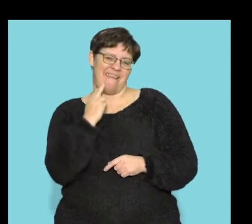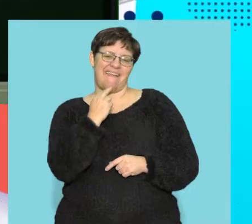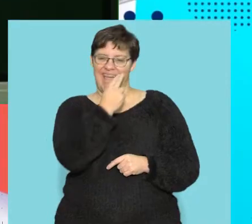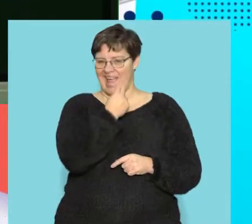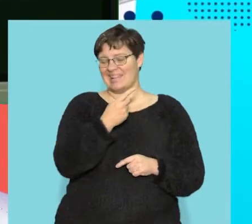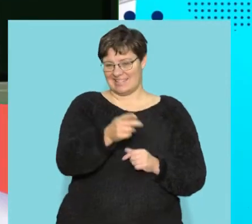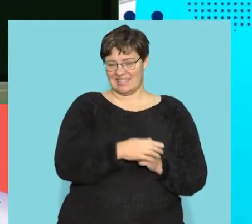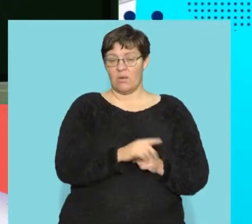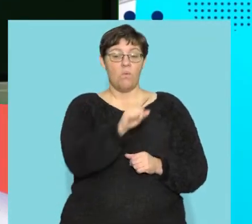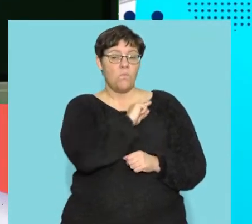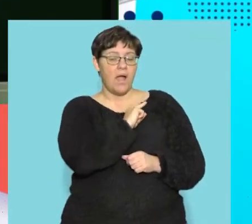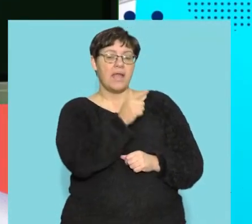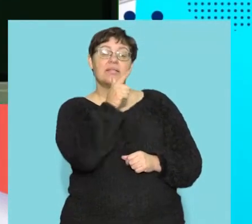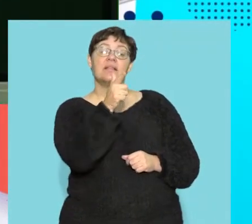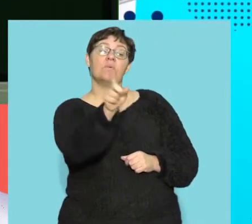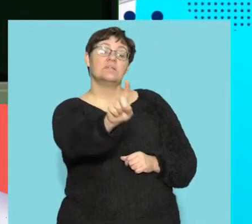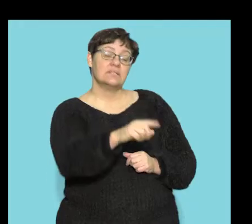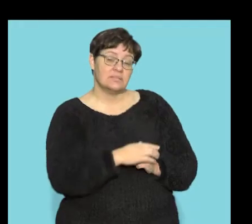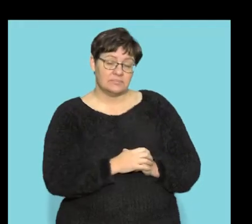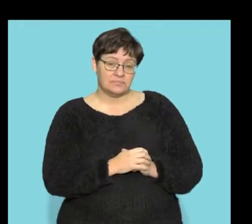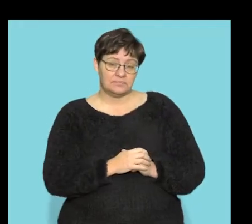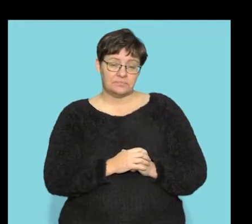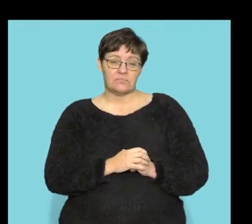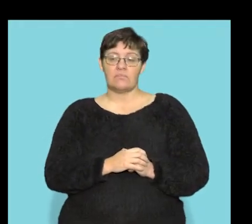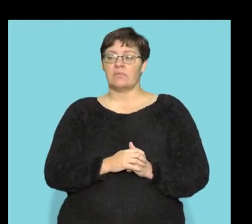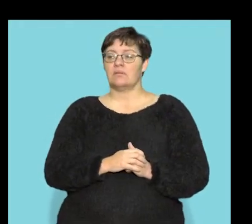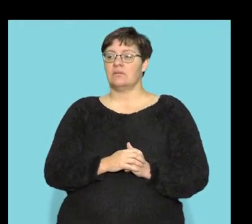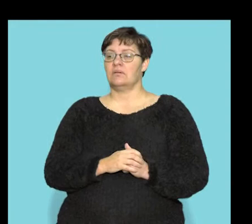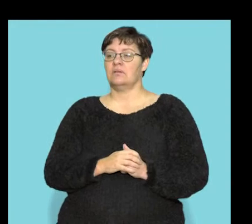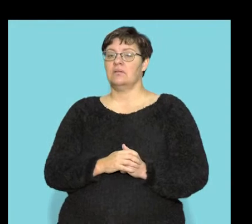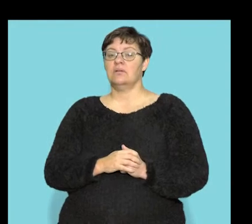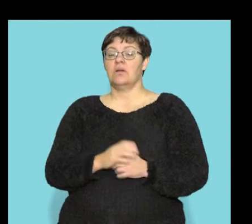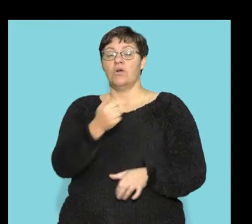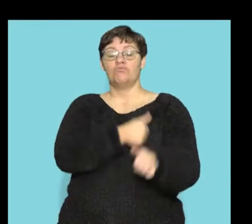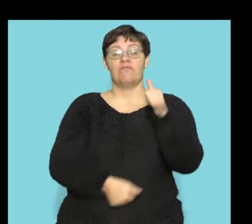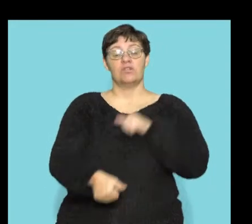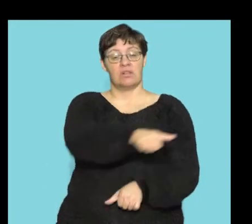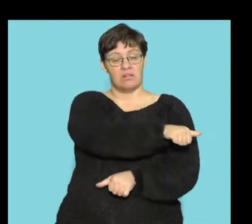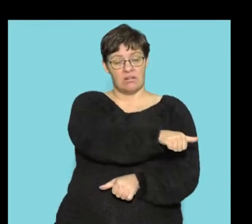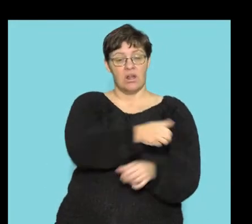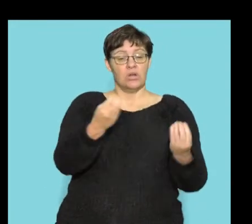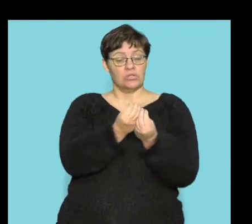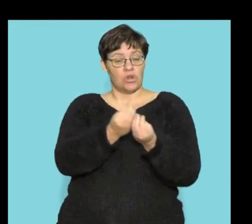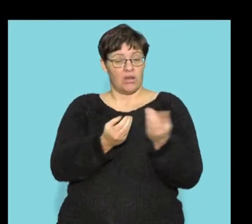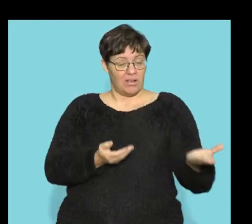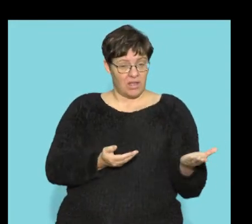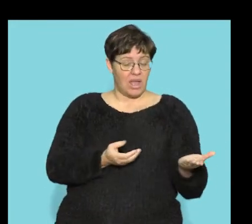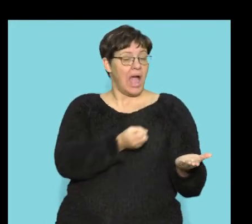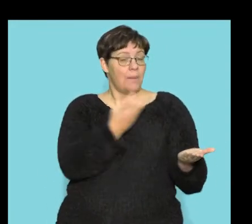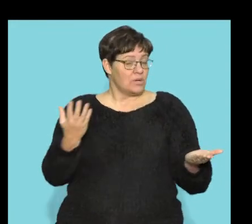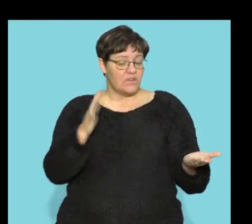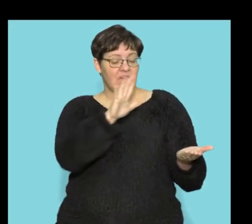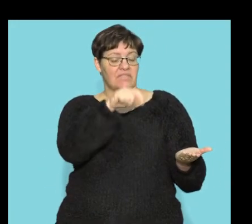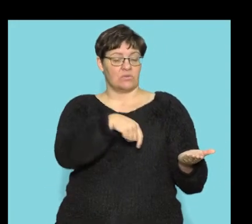here, telling you that the reversal of the stock on hand at the beginning of the year was 5,700.